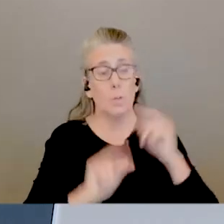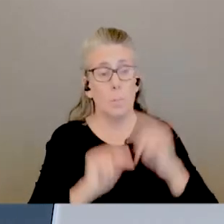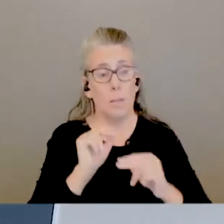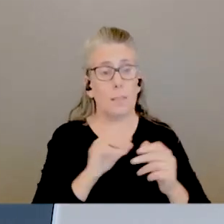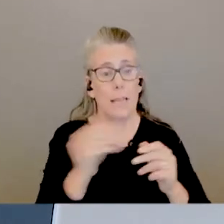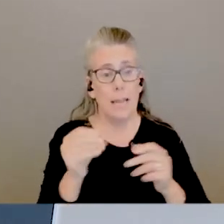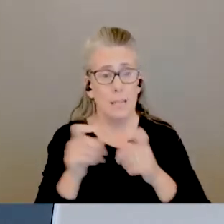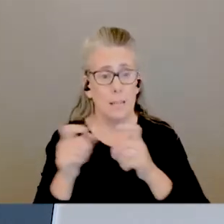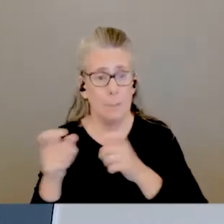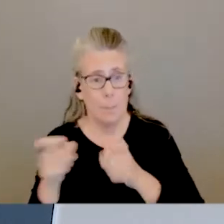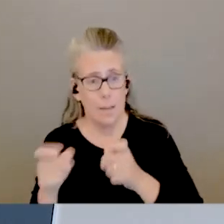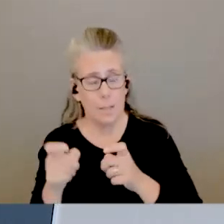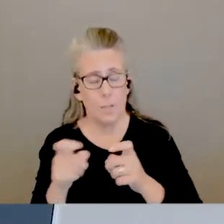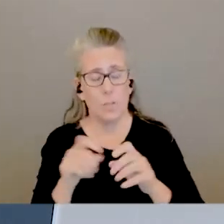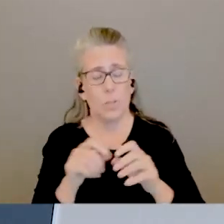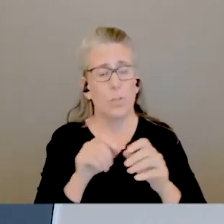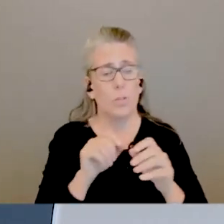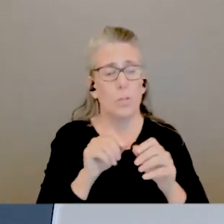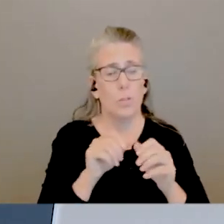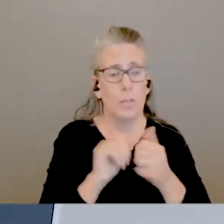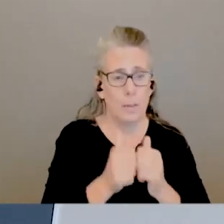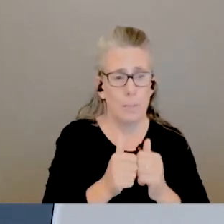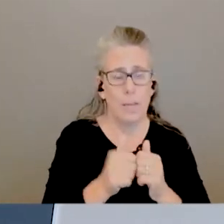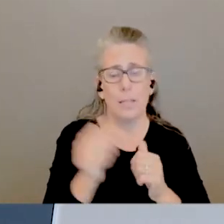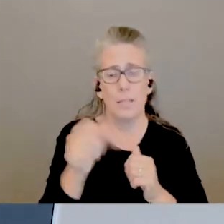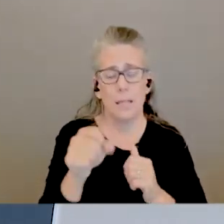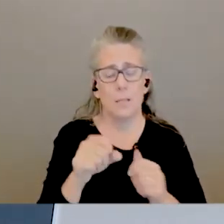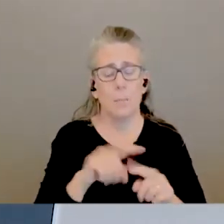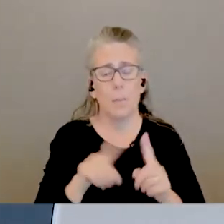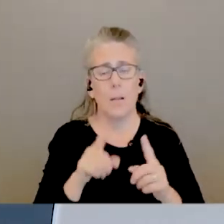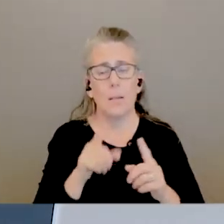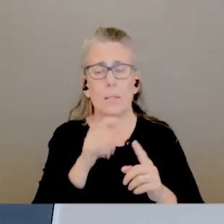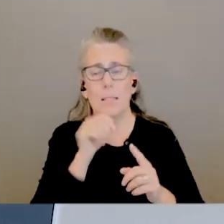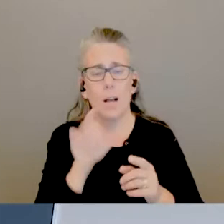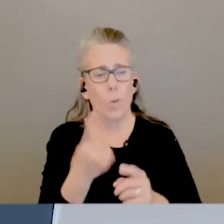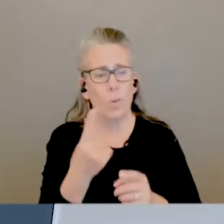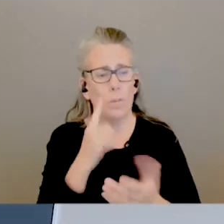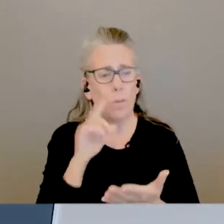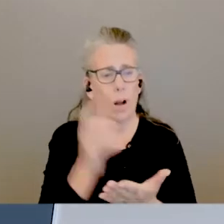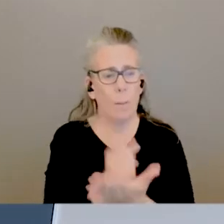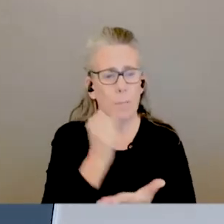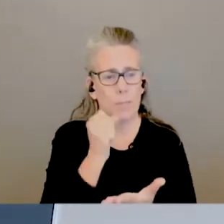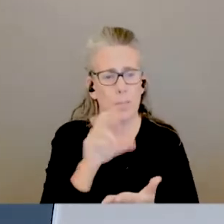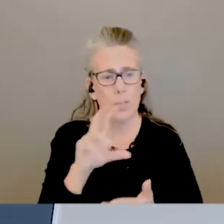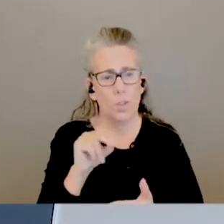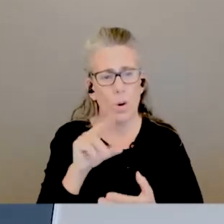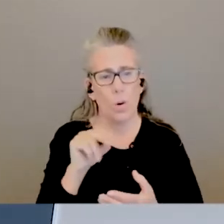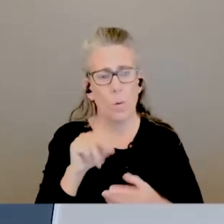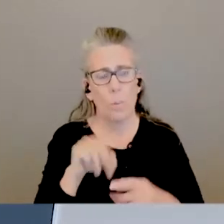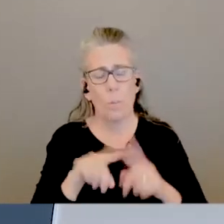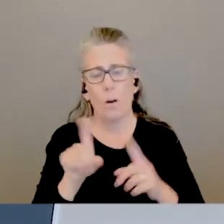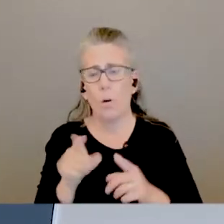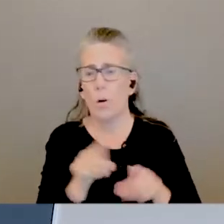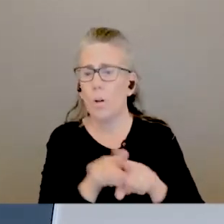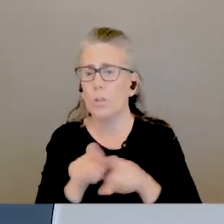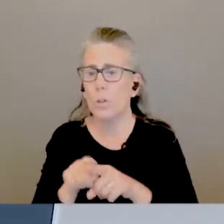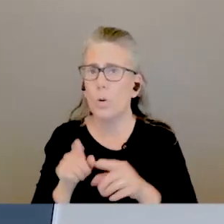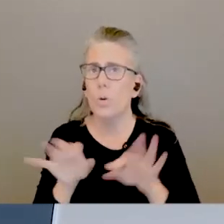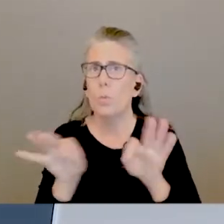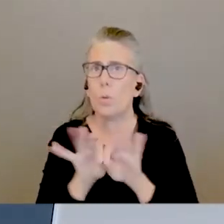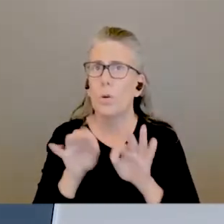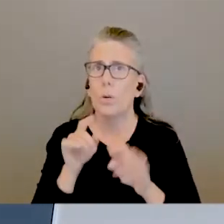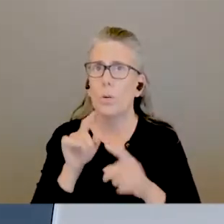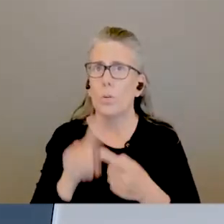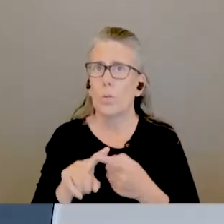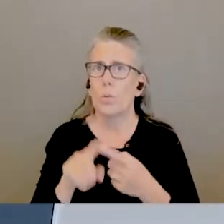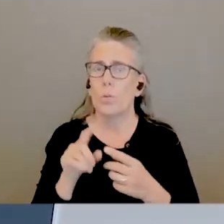not just limited to CRUD APIs. We needed to do list, query, and search APIs that were demands of